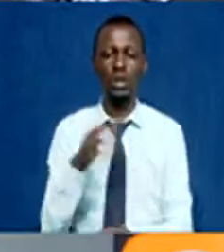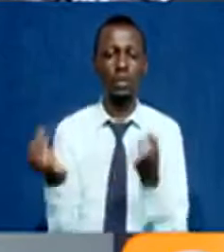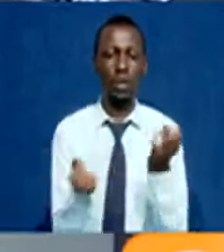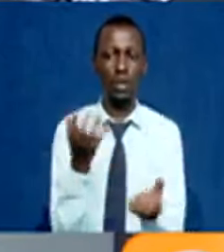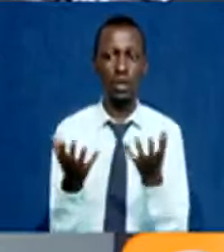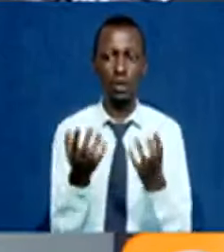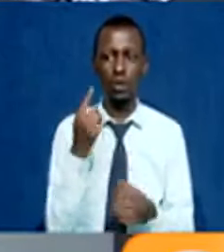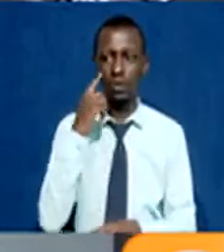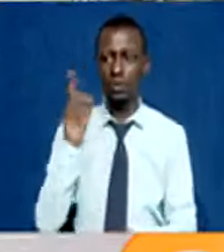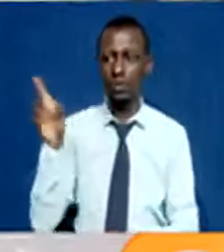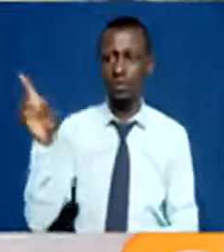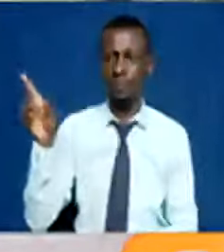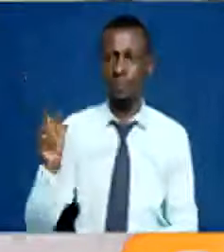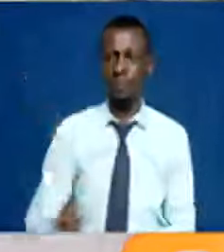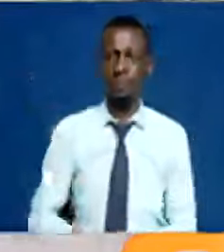Hospital.